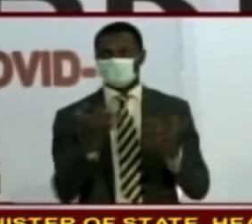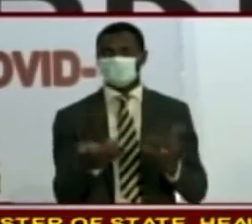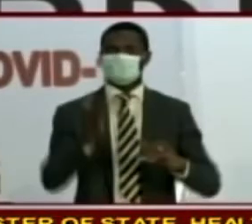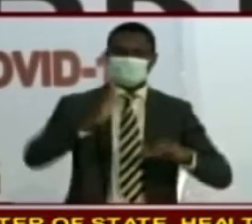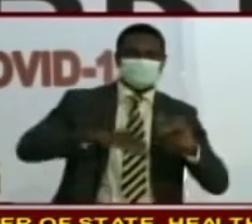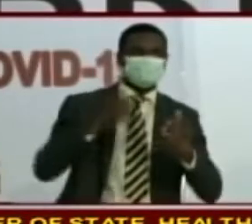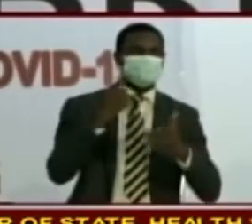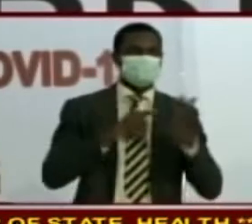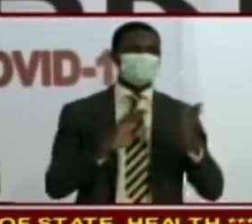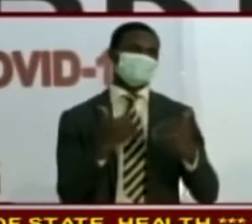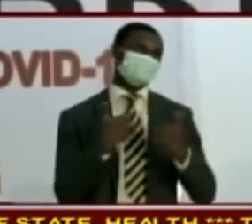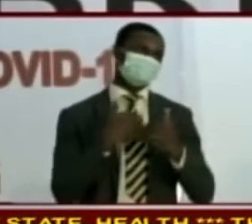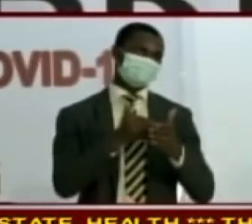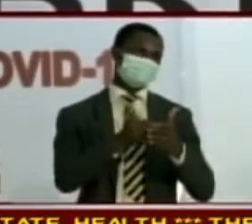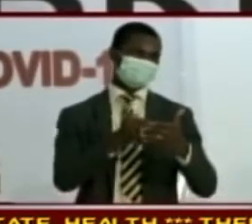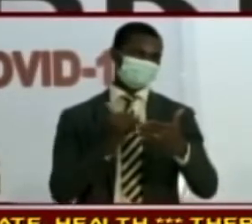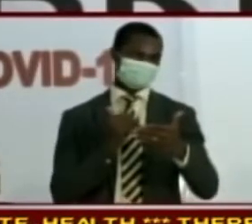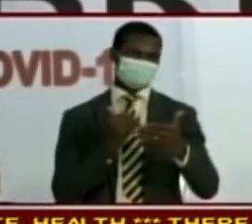in a much better position.